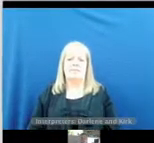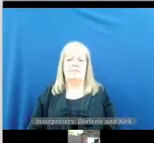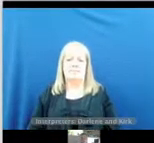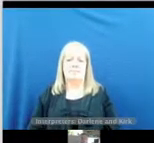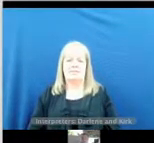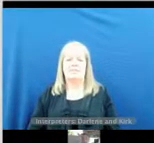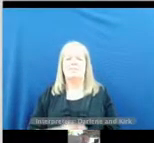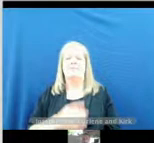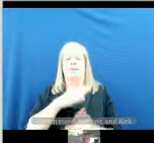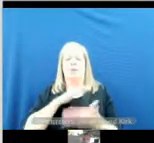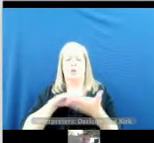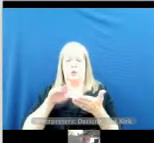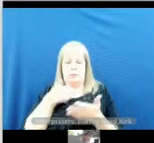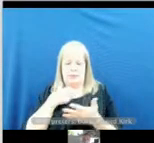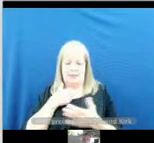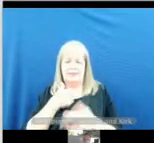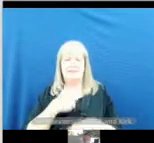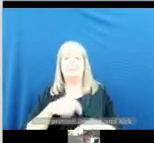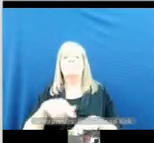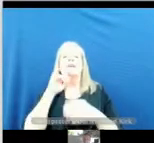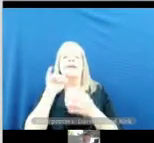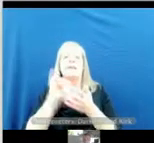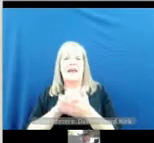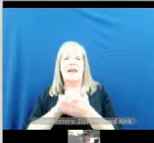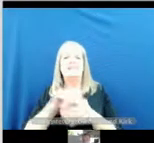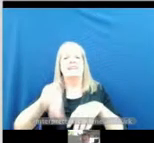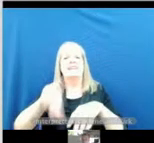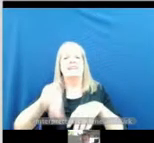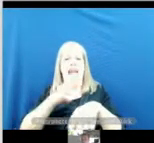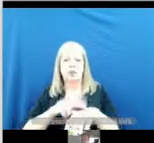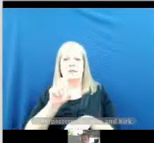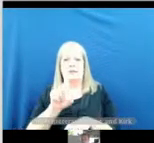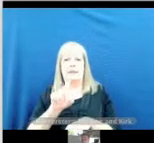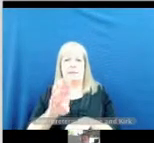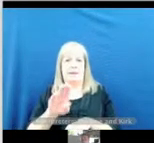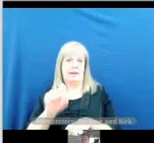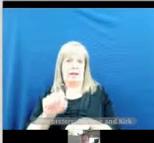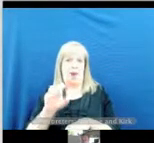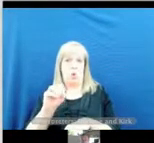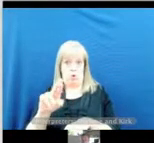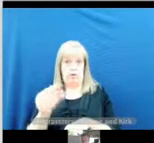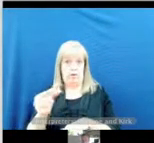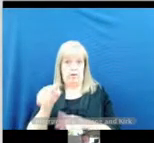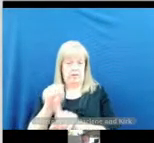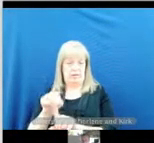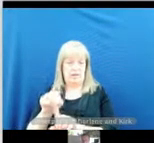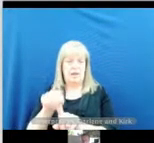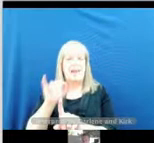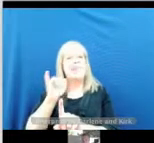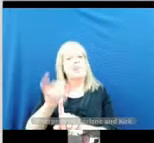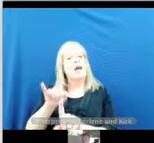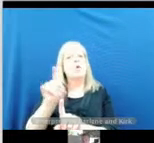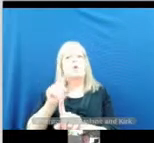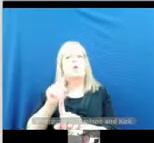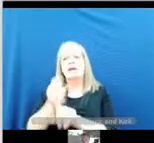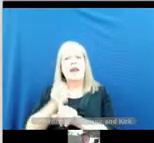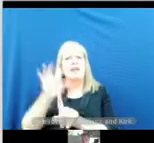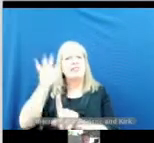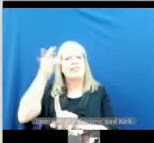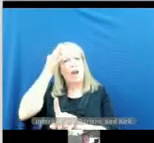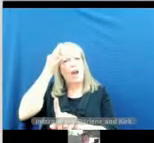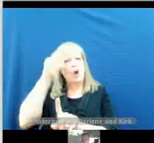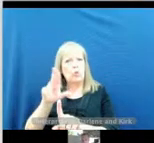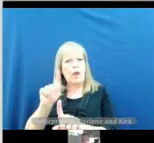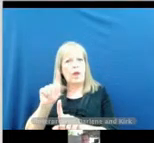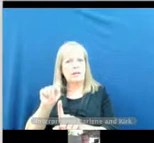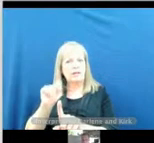Excuse me. And that is nationaldb.org. They are the federal grant, the only one national grant